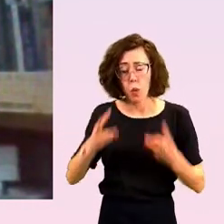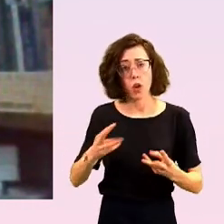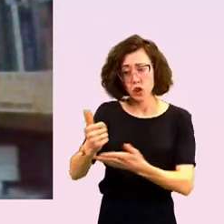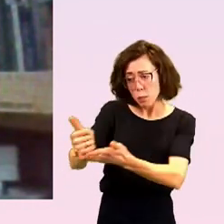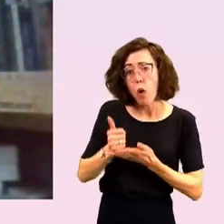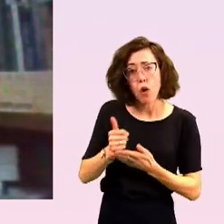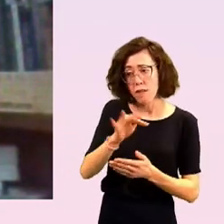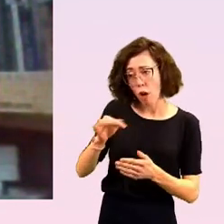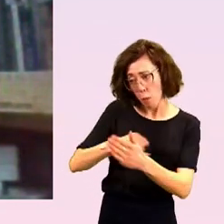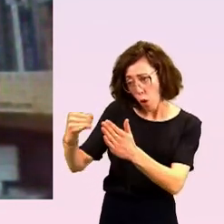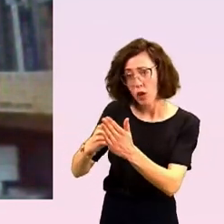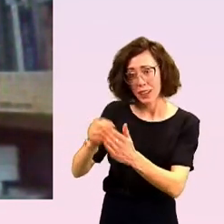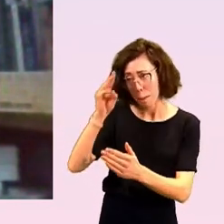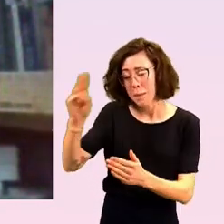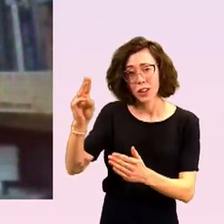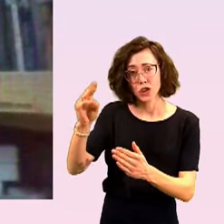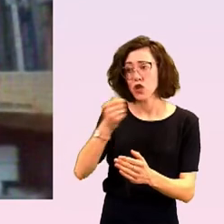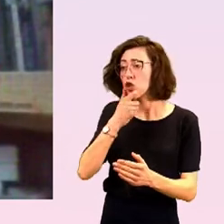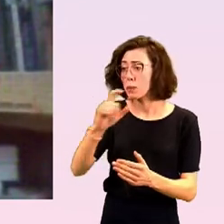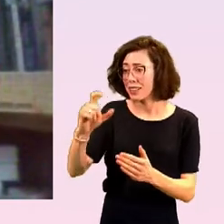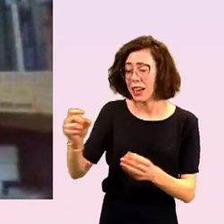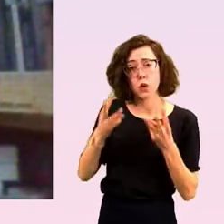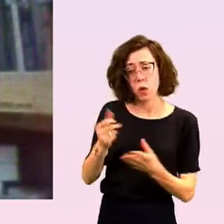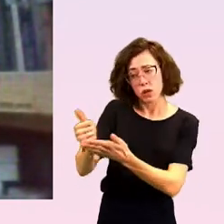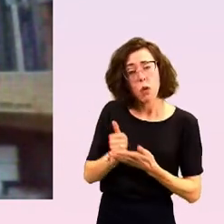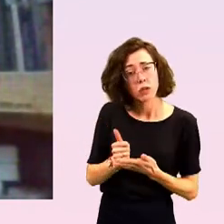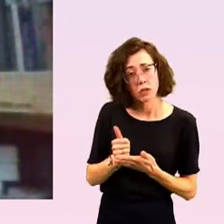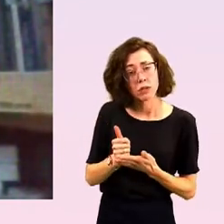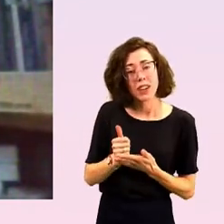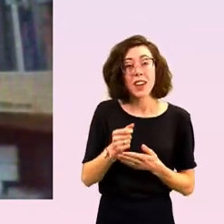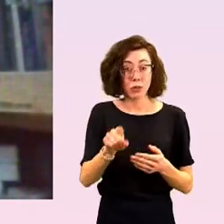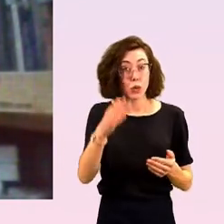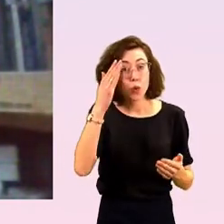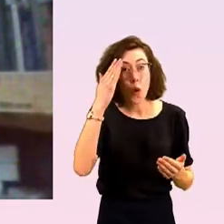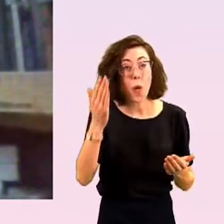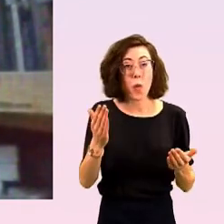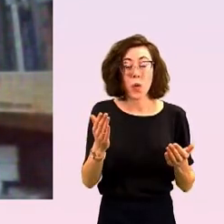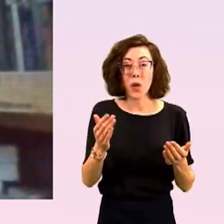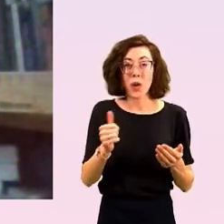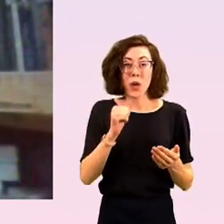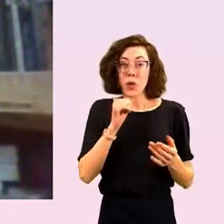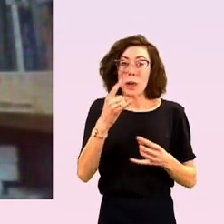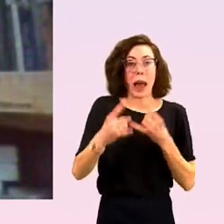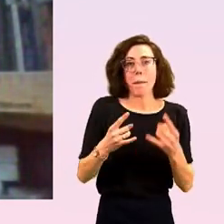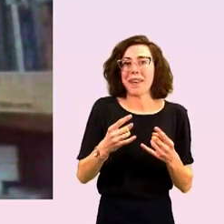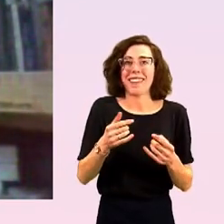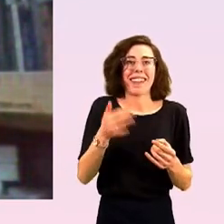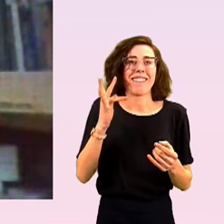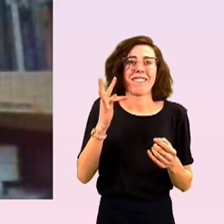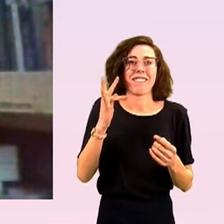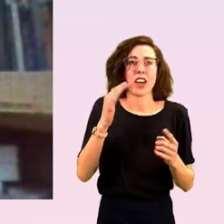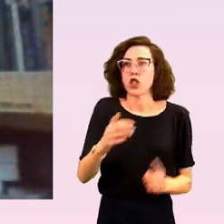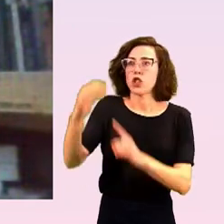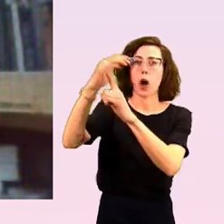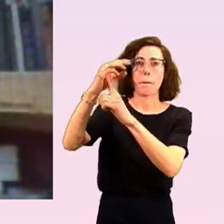our organisation and our managers for that. And now, you know, these things won't happen unless there's buy-in from the top. We happen to be very lucky with the